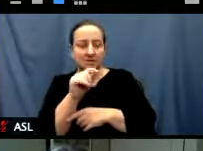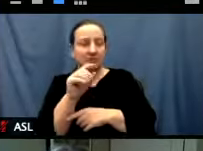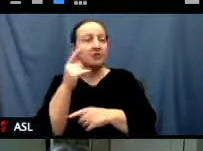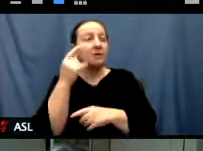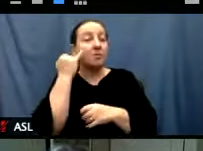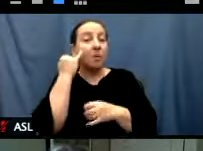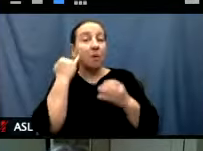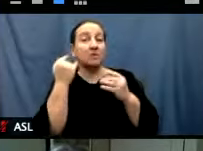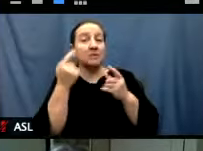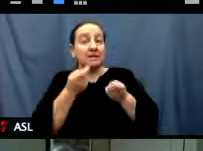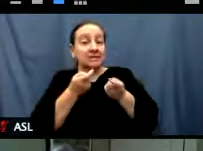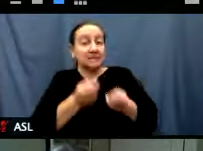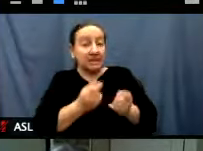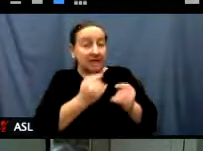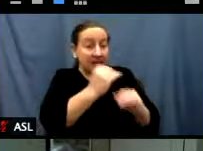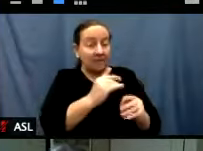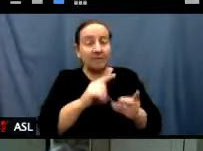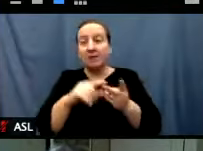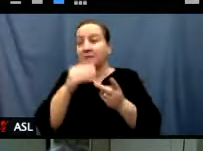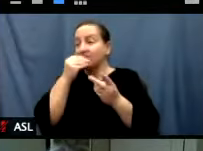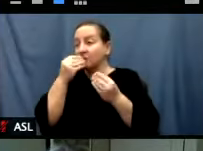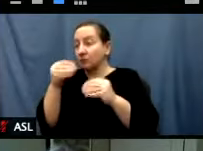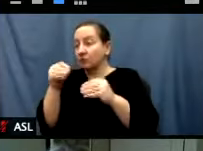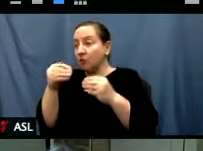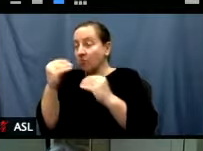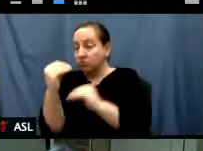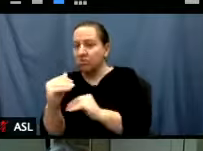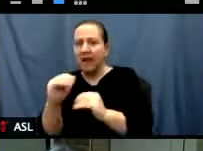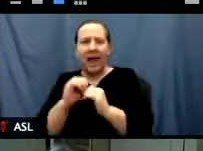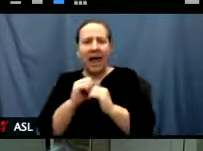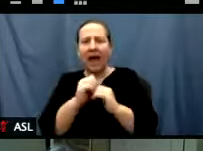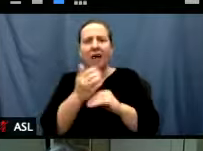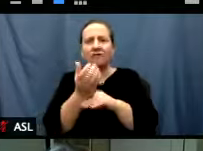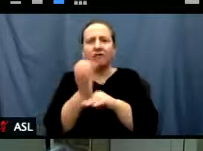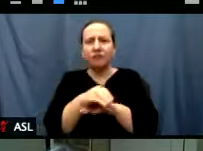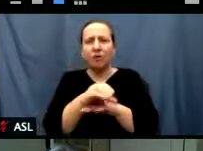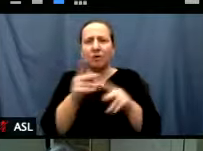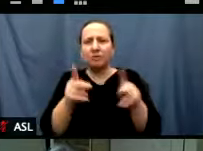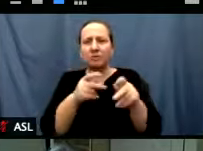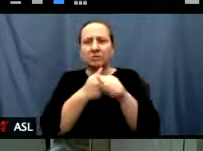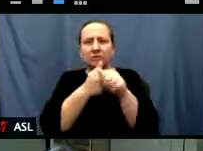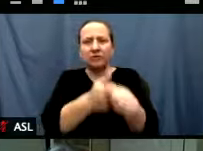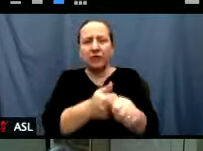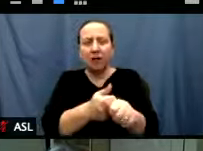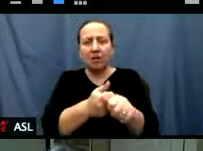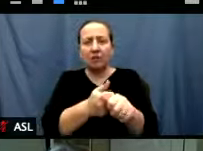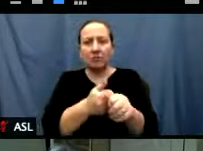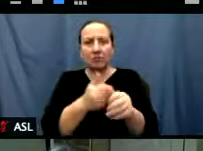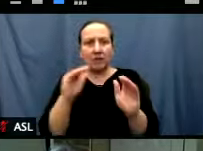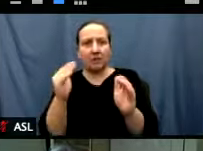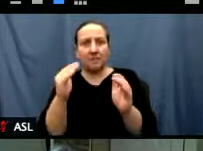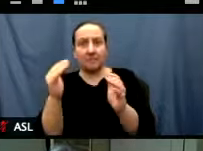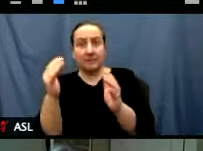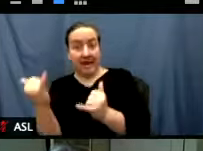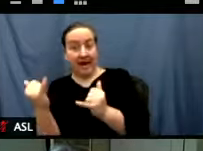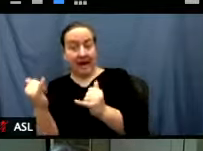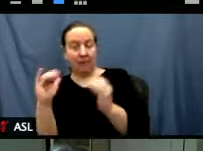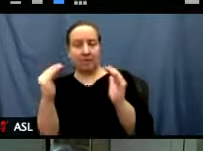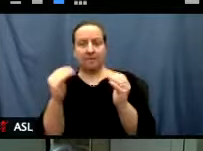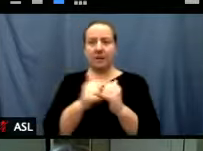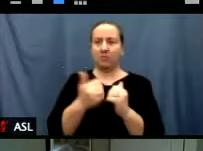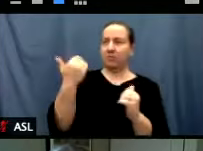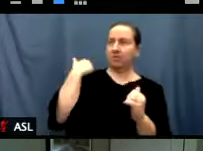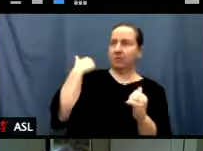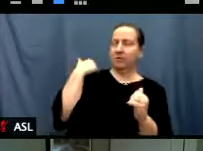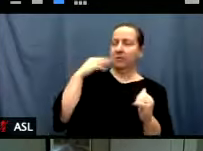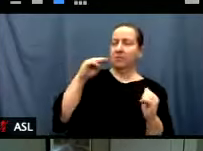resorts are limited, grocery stores are limited again, how does the enforcement work on that today versus back in March and April?